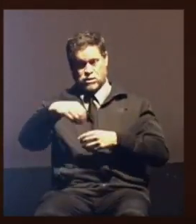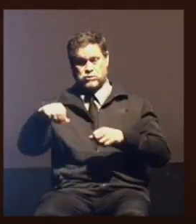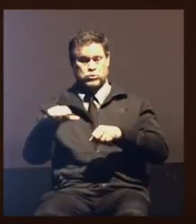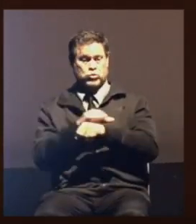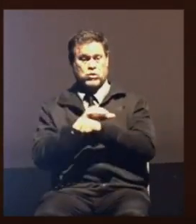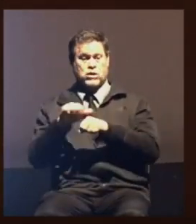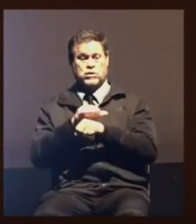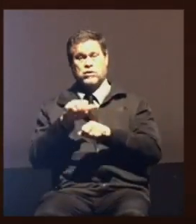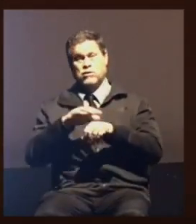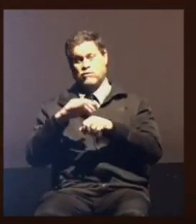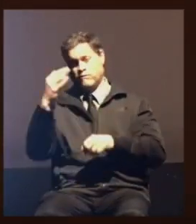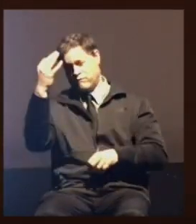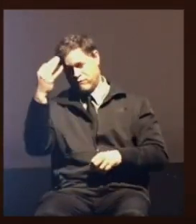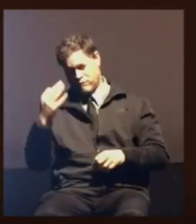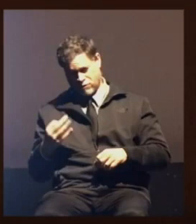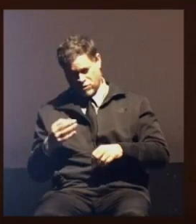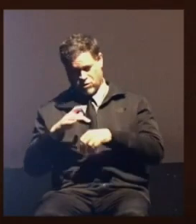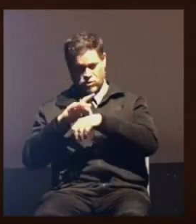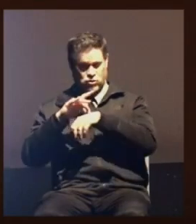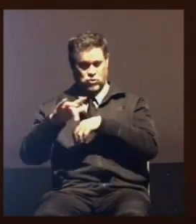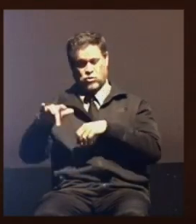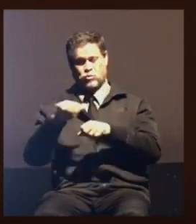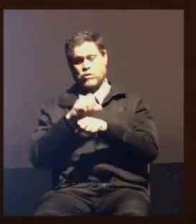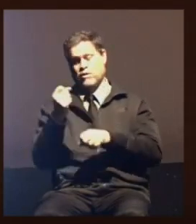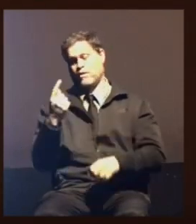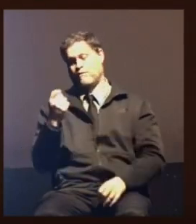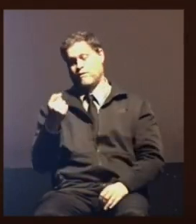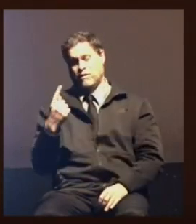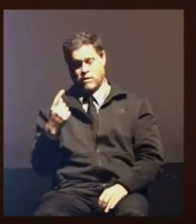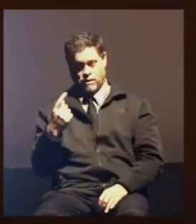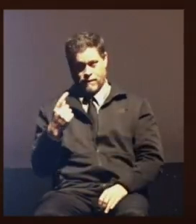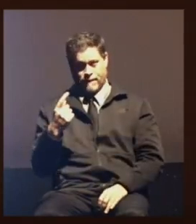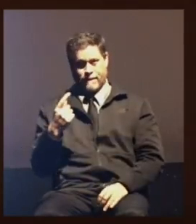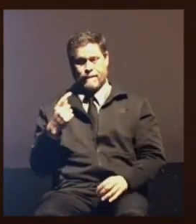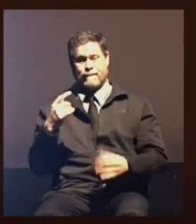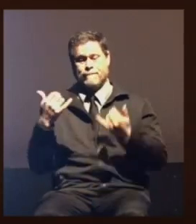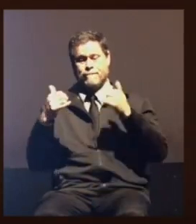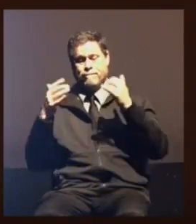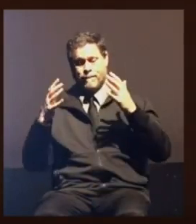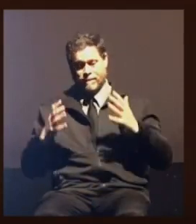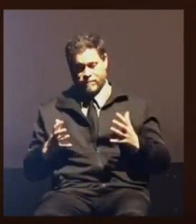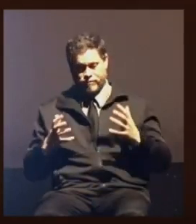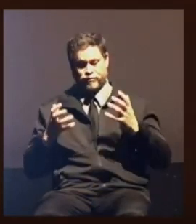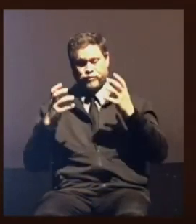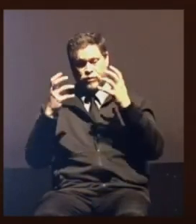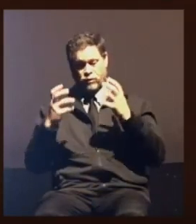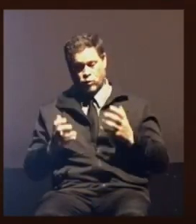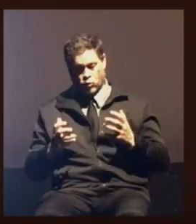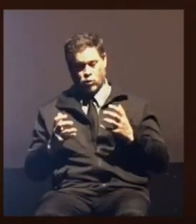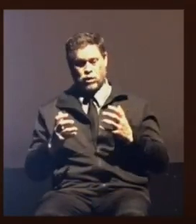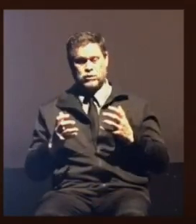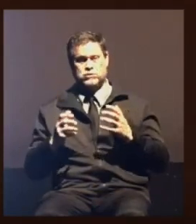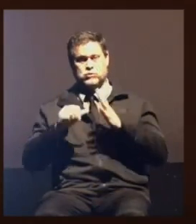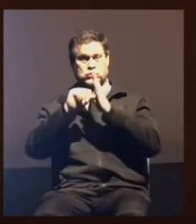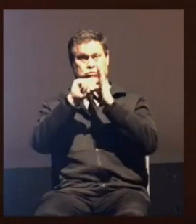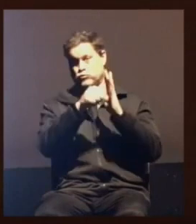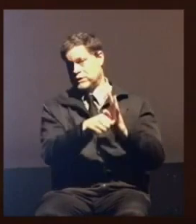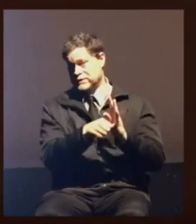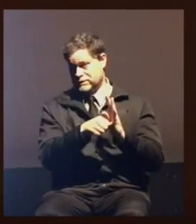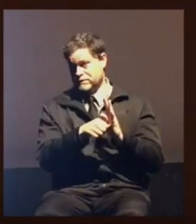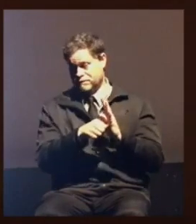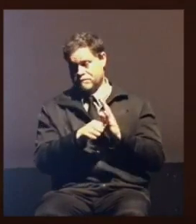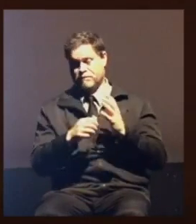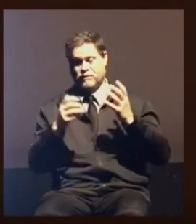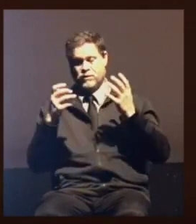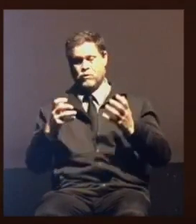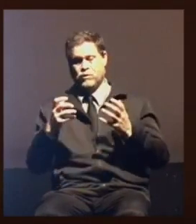on Fridays usually had an earlier practice, like 11 o'clock. And the players wanted to impress him because